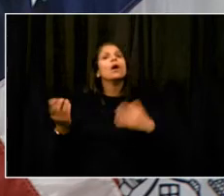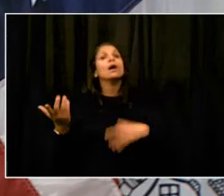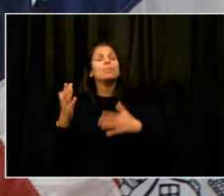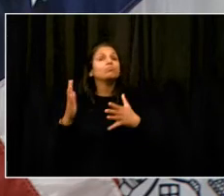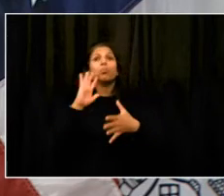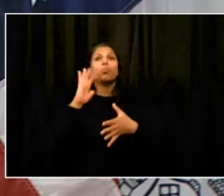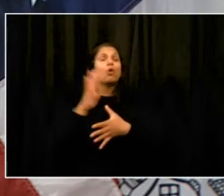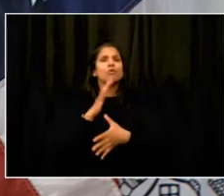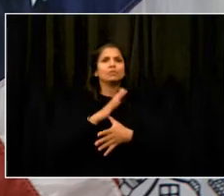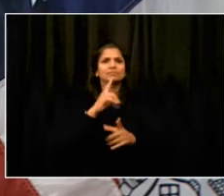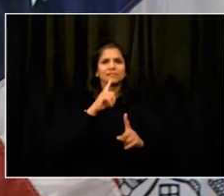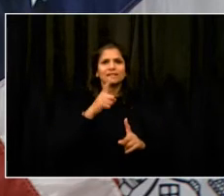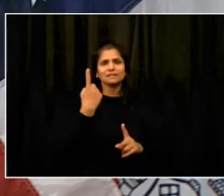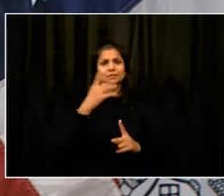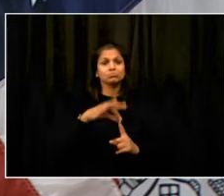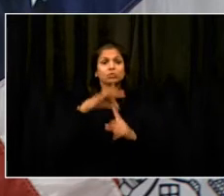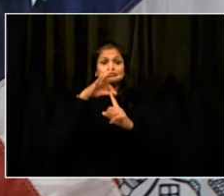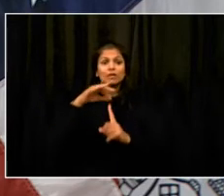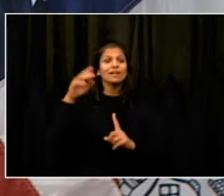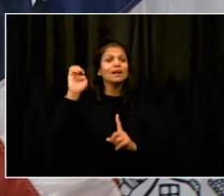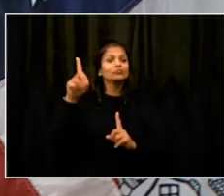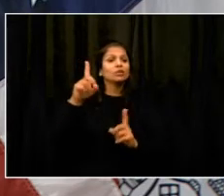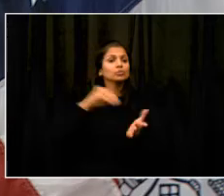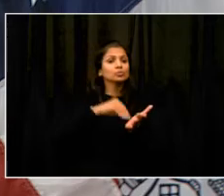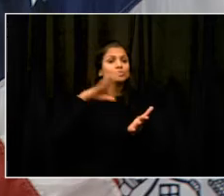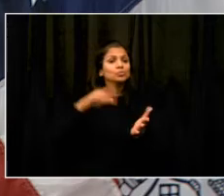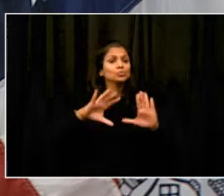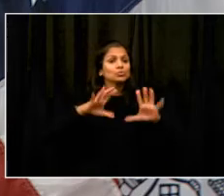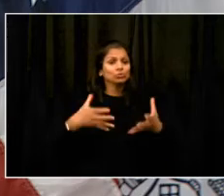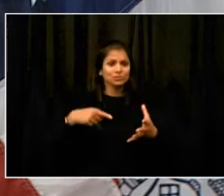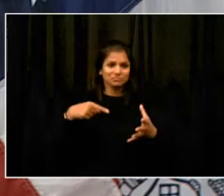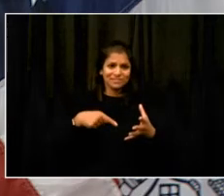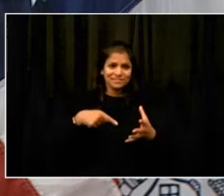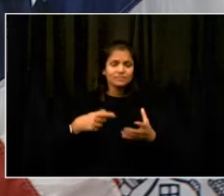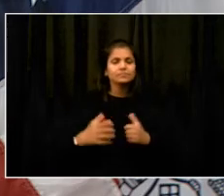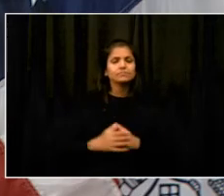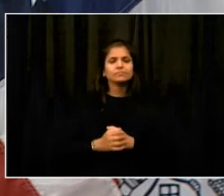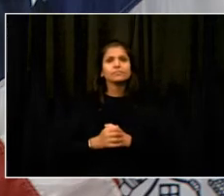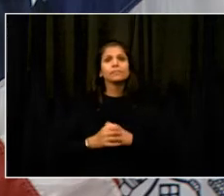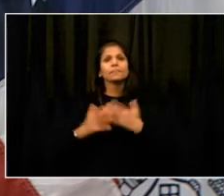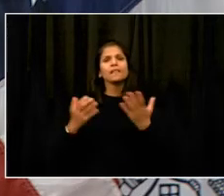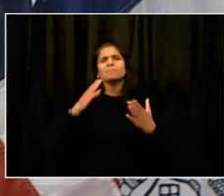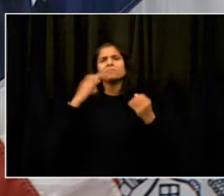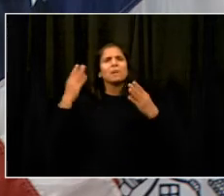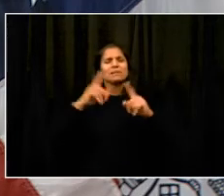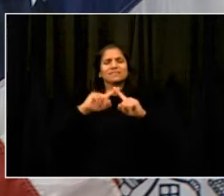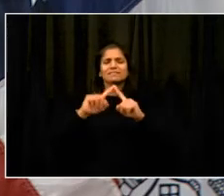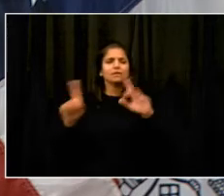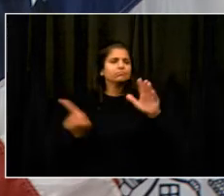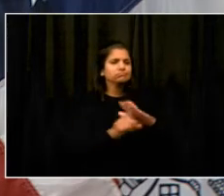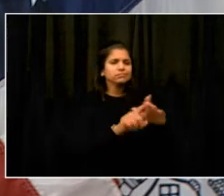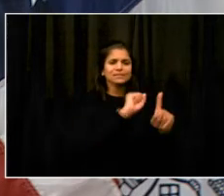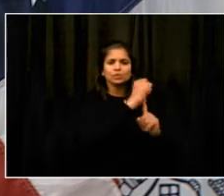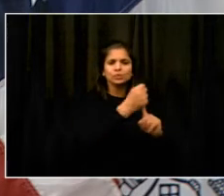them to get the benefit of in-person learning the most. Go ahead, Henry. Okay, thank you for that